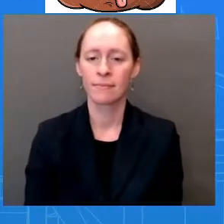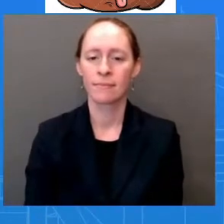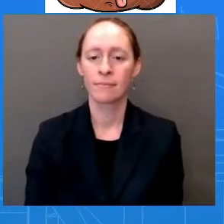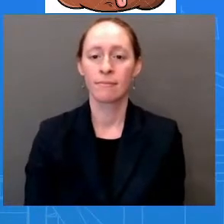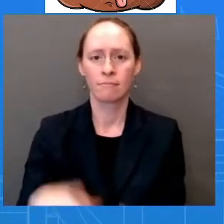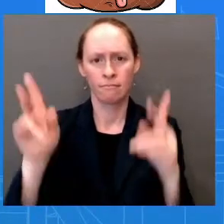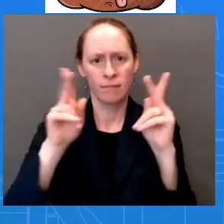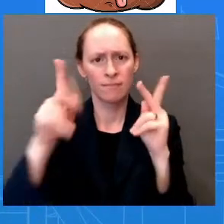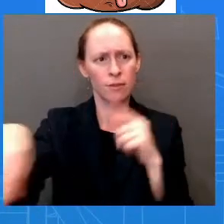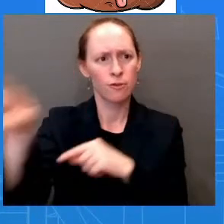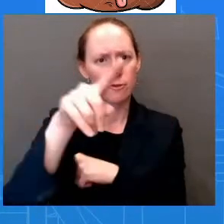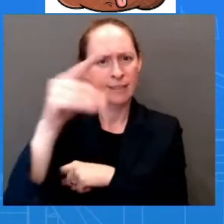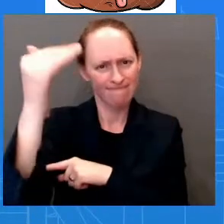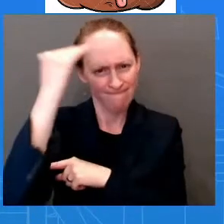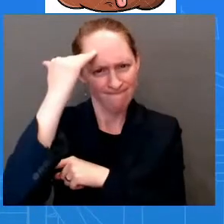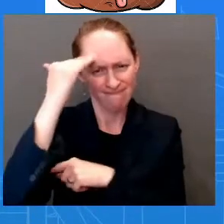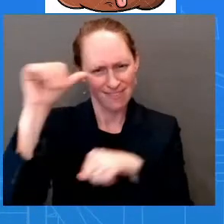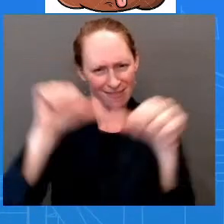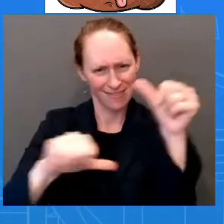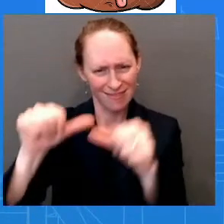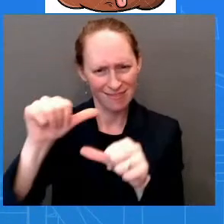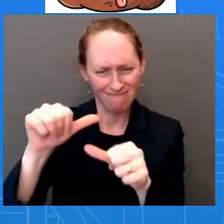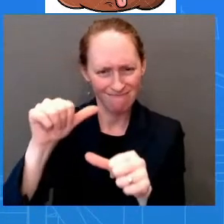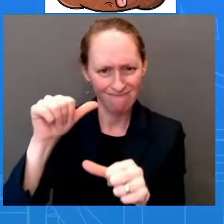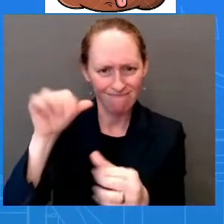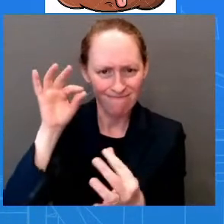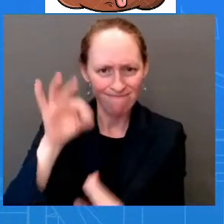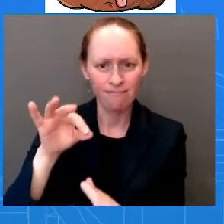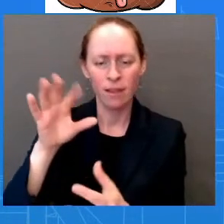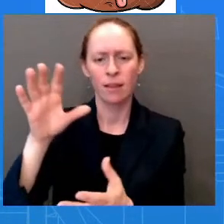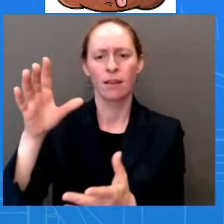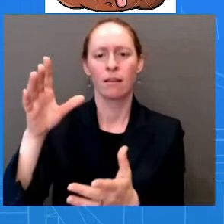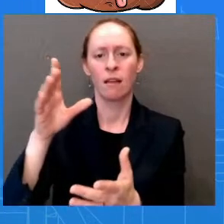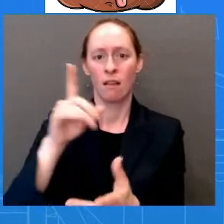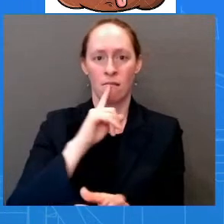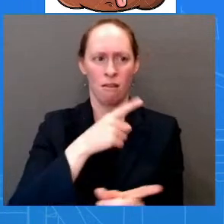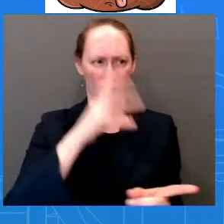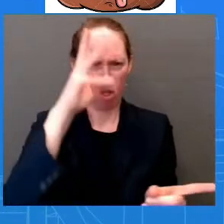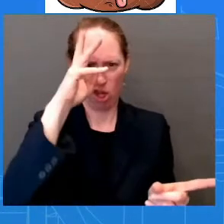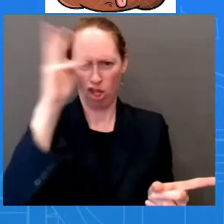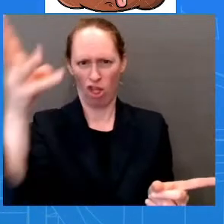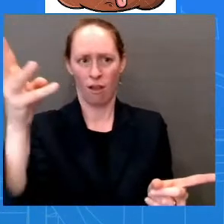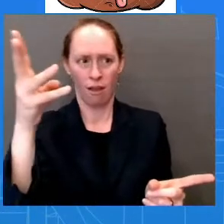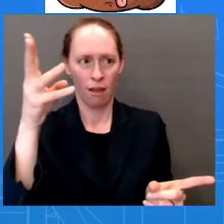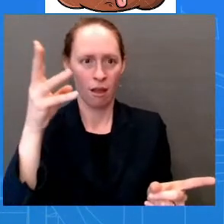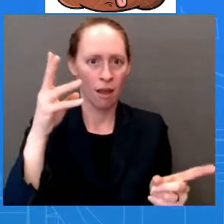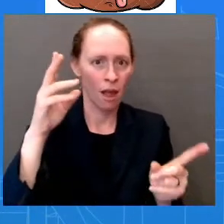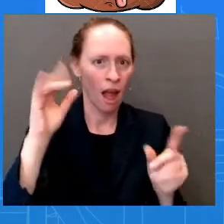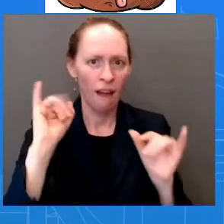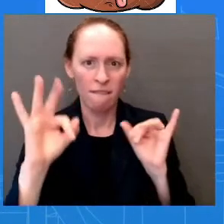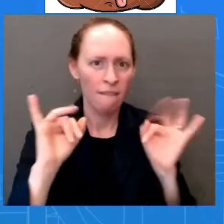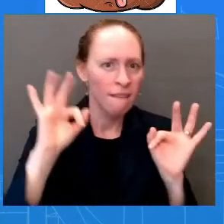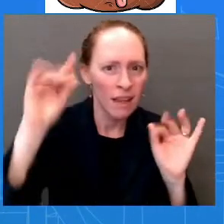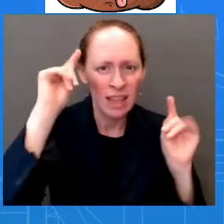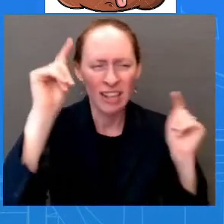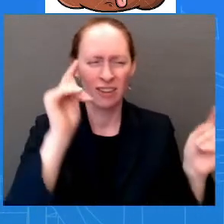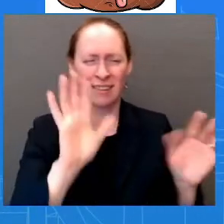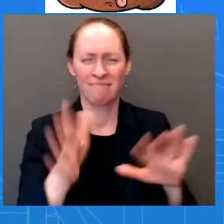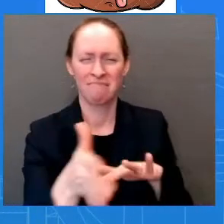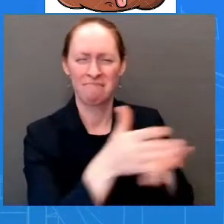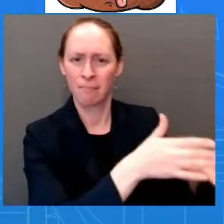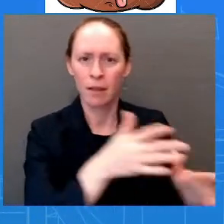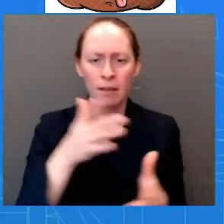strange way out theories about things, but who base what they say on evidence and data, need to speak up